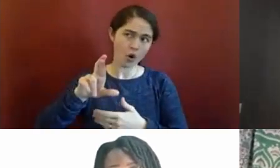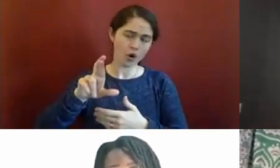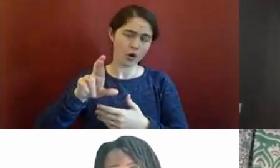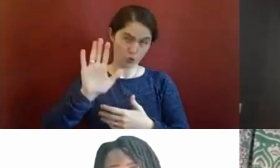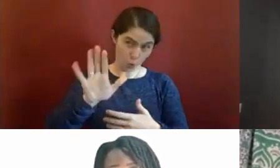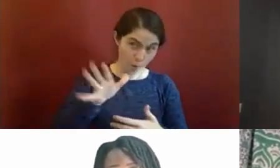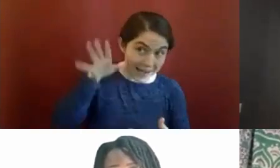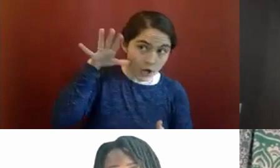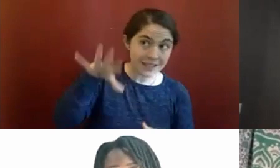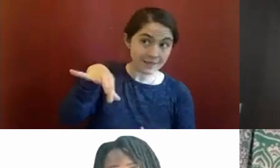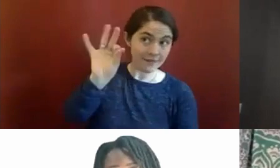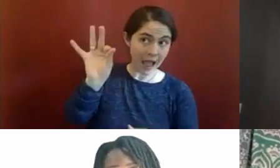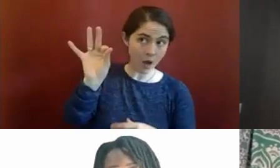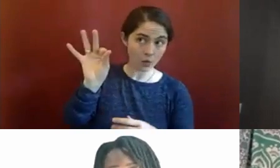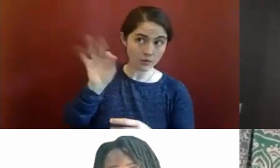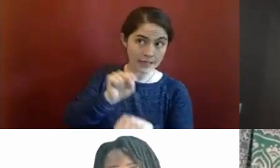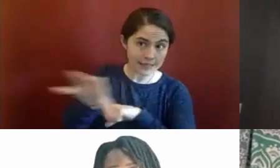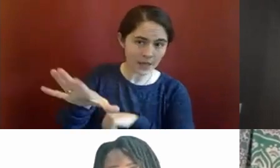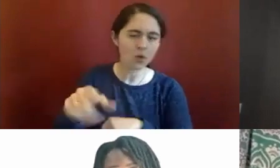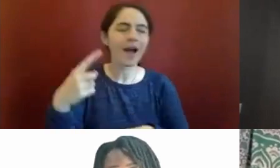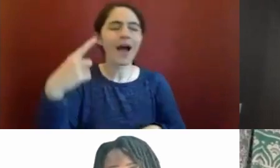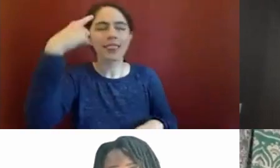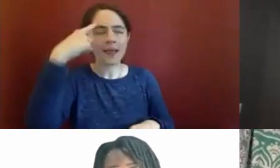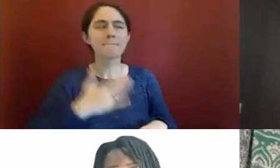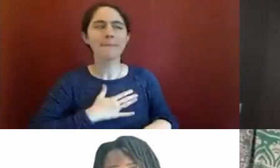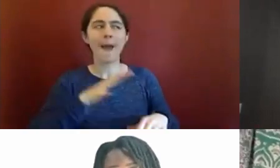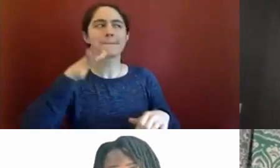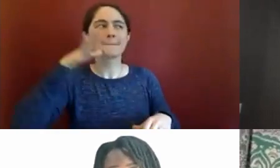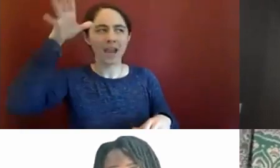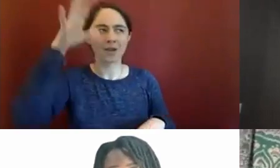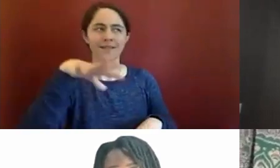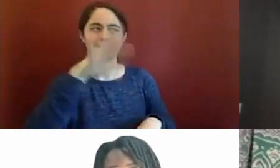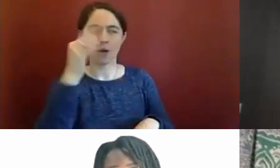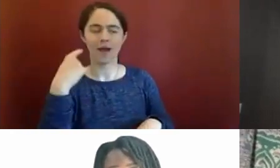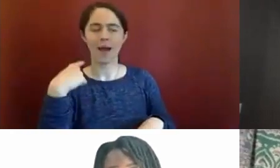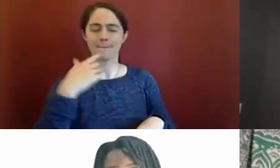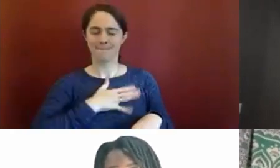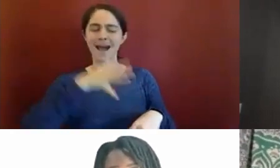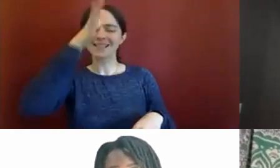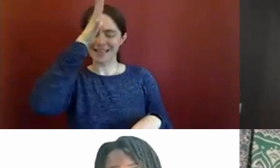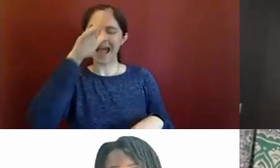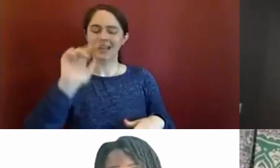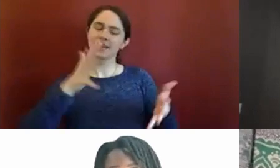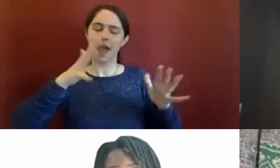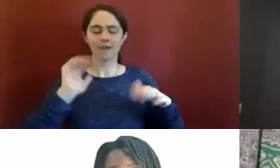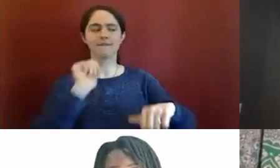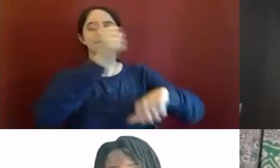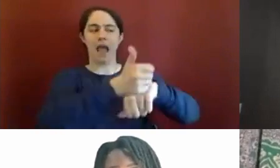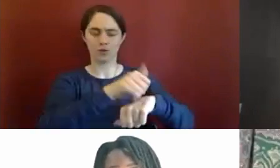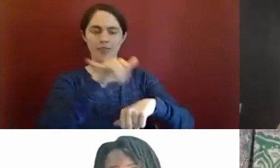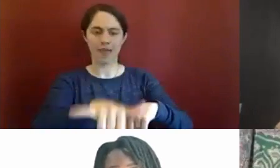you? Something my parents found. My dad kind of helped found it actually, so I was connected through that